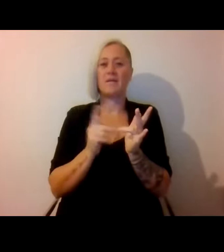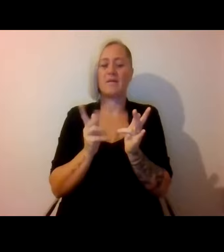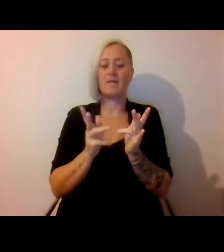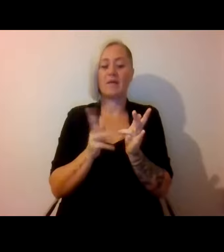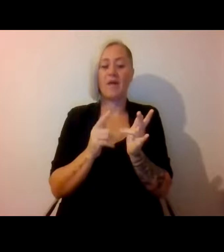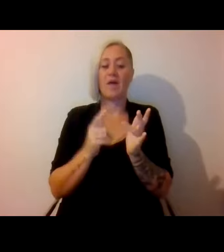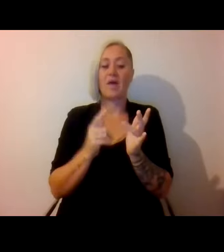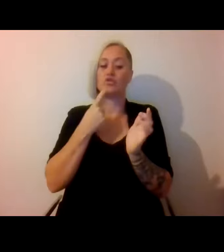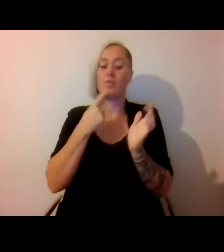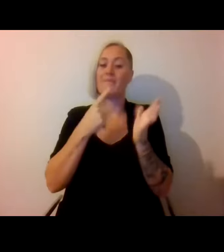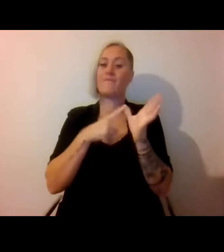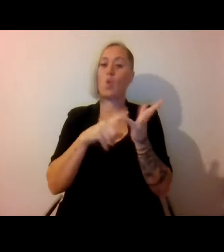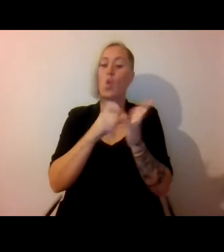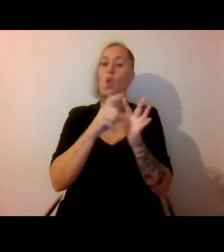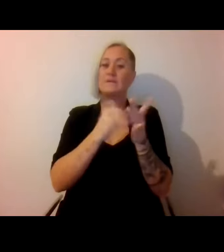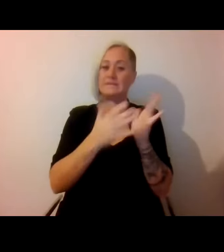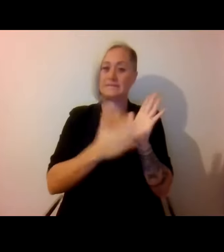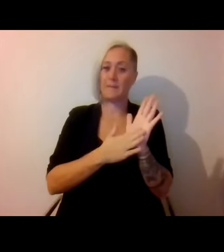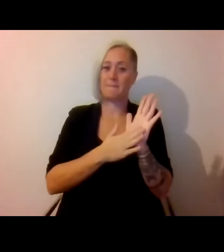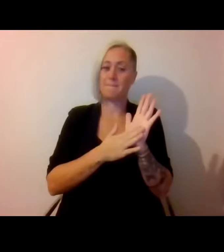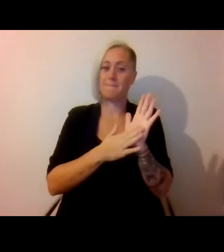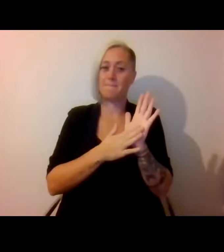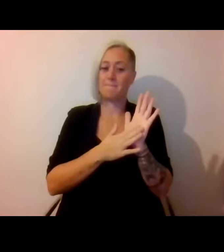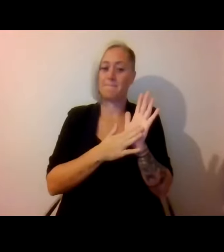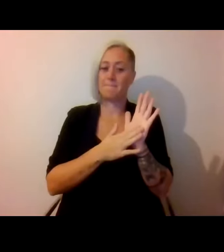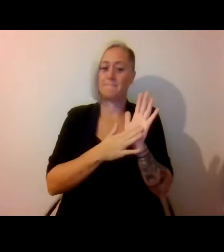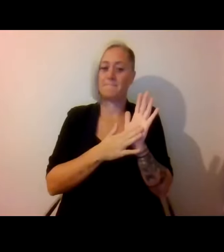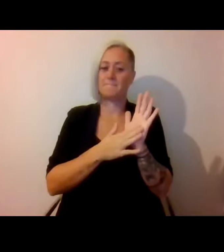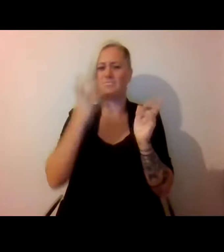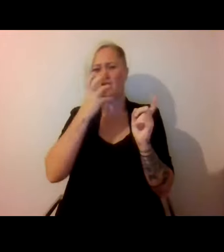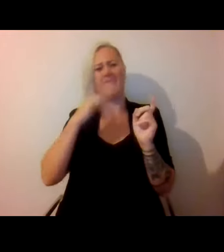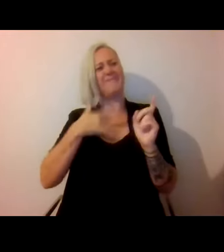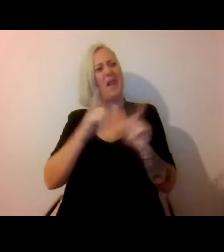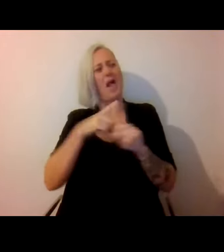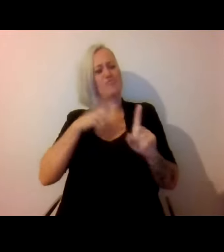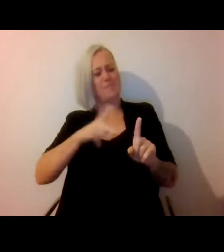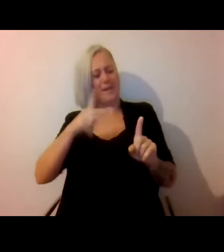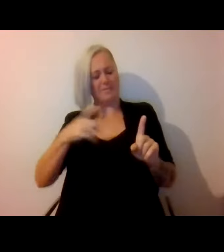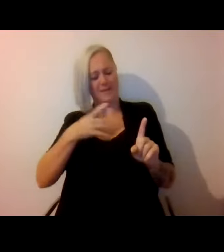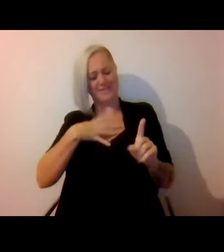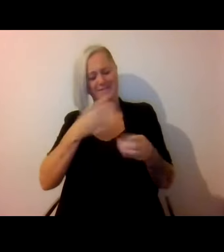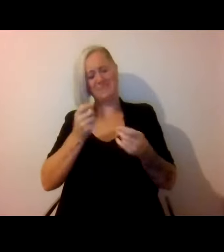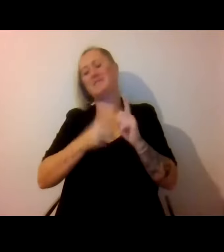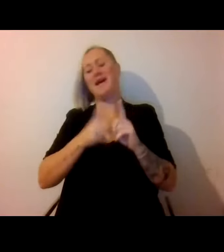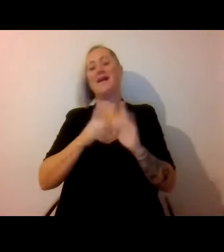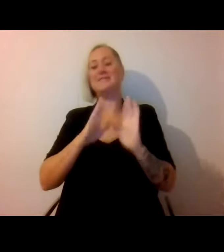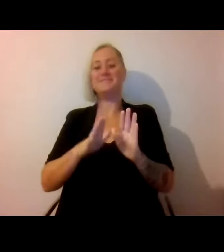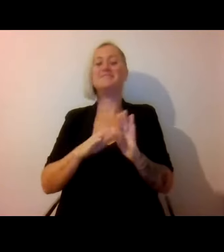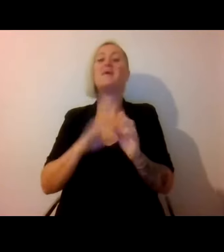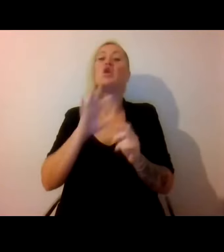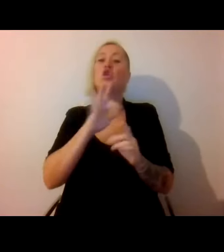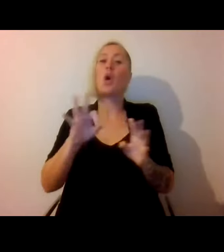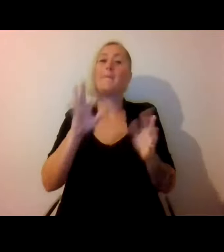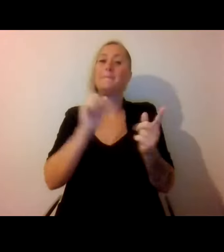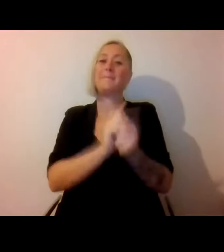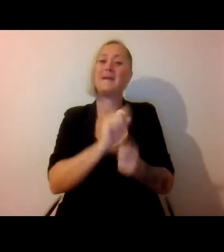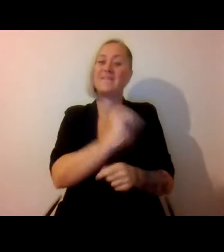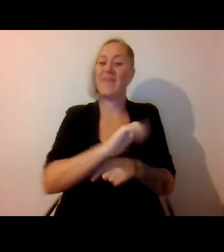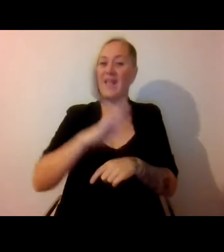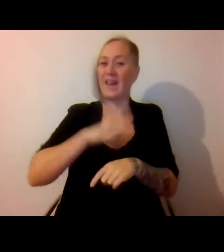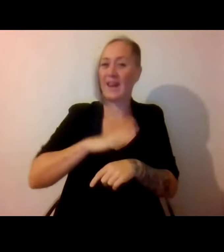autism is, I feel like I'm repeating myself sometimes, but they're not meeting their needs and understanding